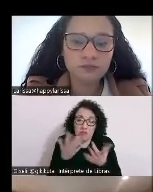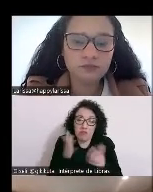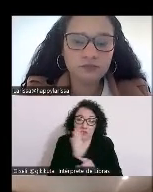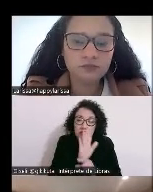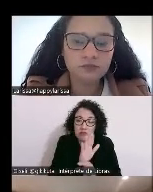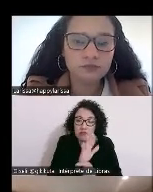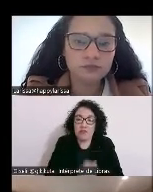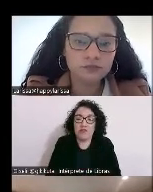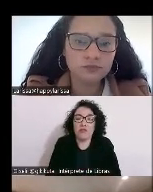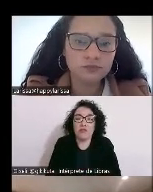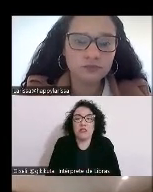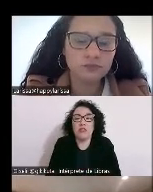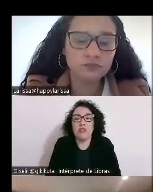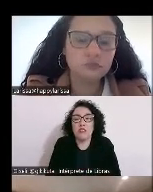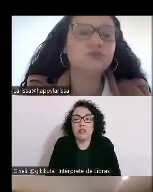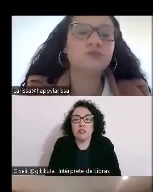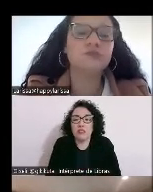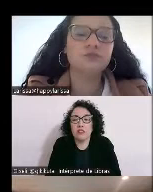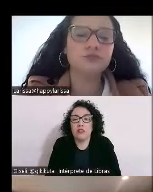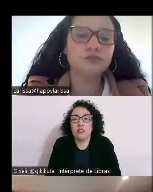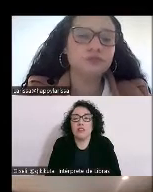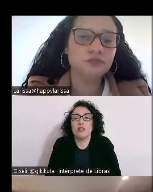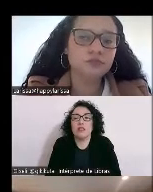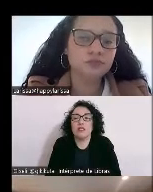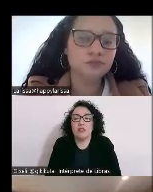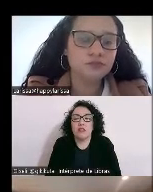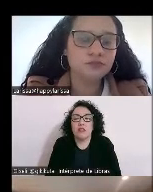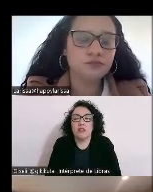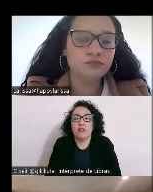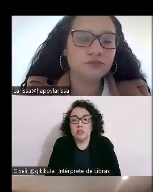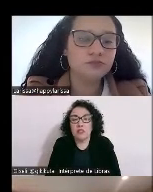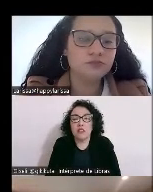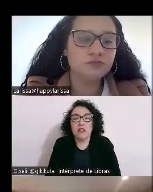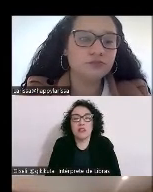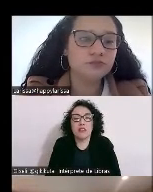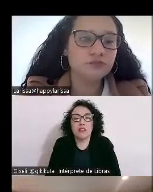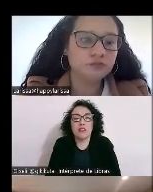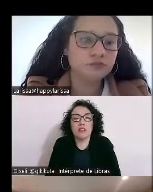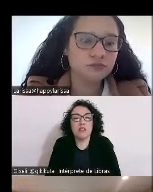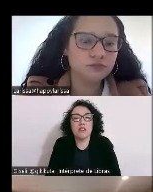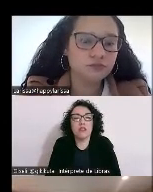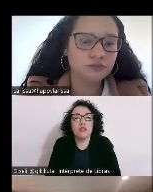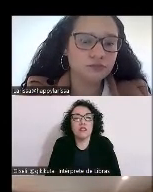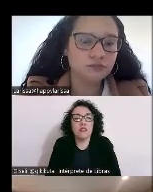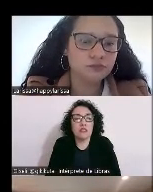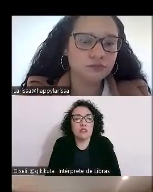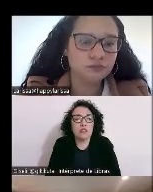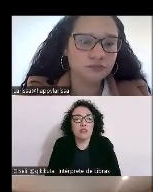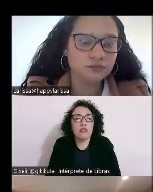Another thing that we teach children in this model is how to